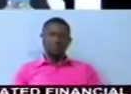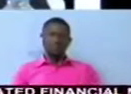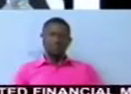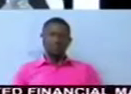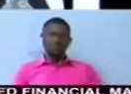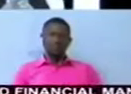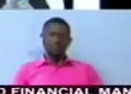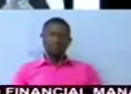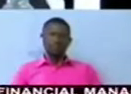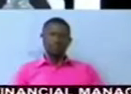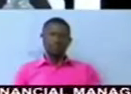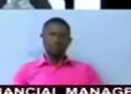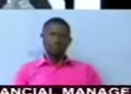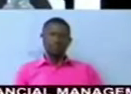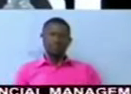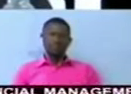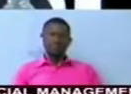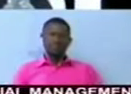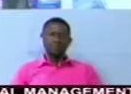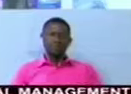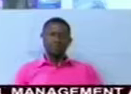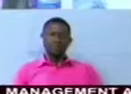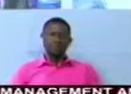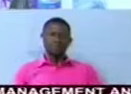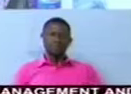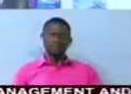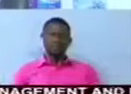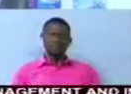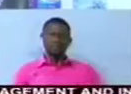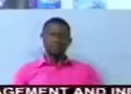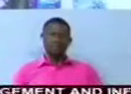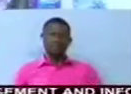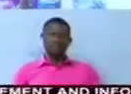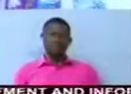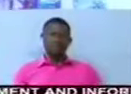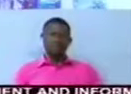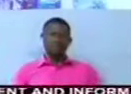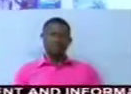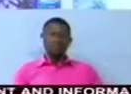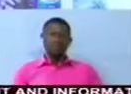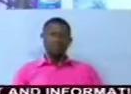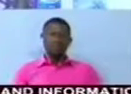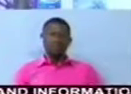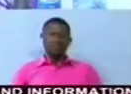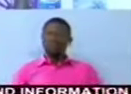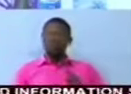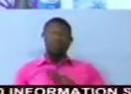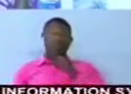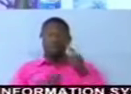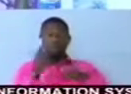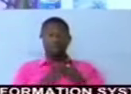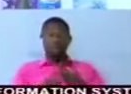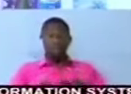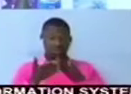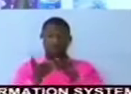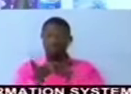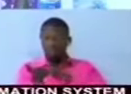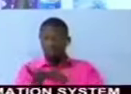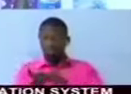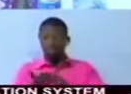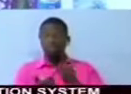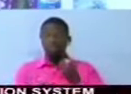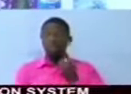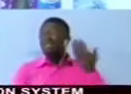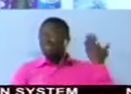koku. Topato bi du jox ko garab du jox ko dara wa xam nga boba ñu ko han kof. It was not about giving him medication or not, but because he was on